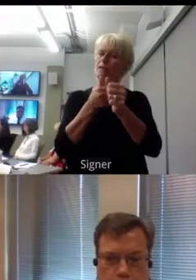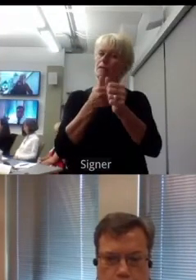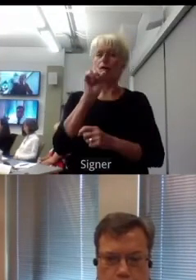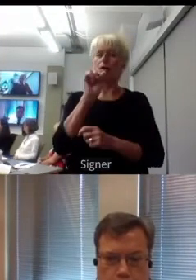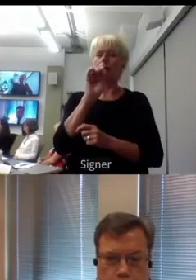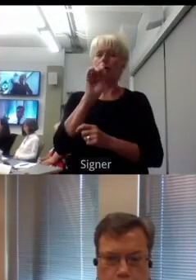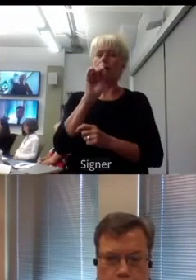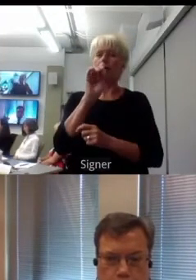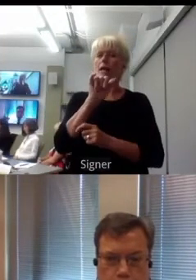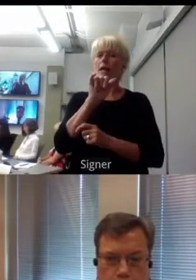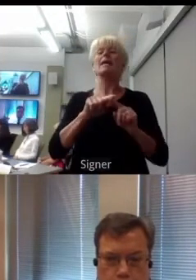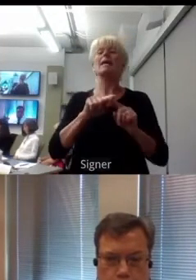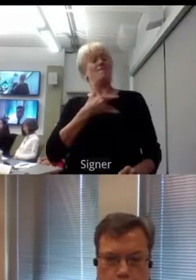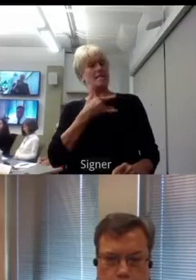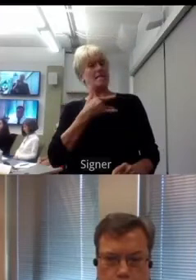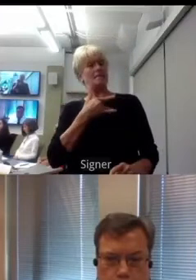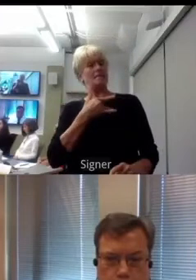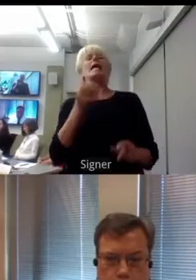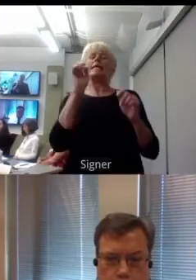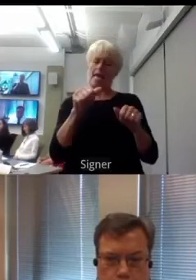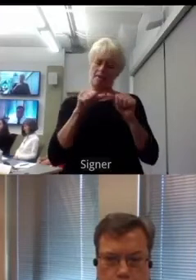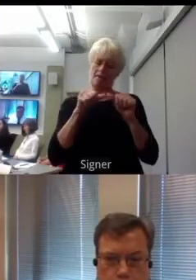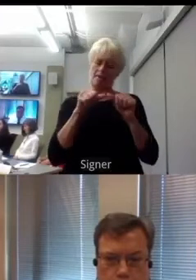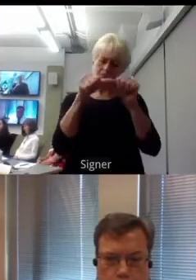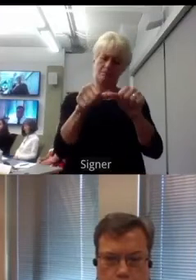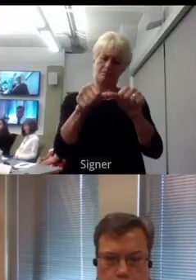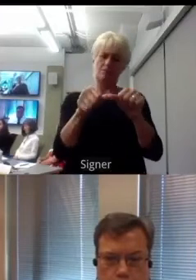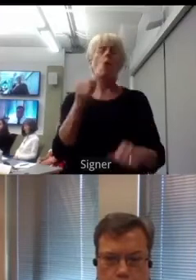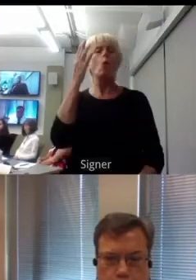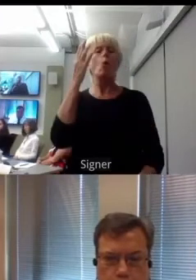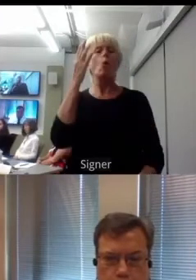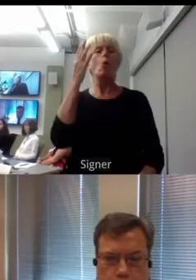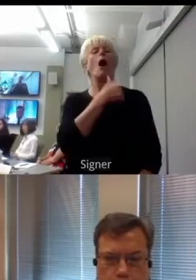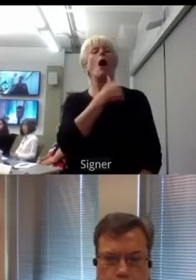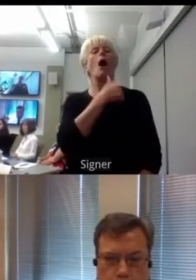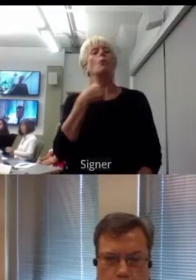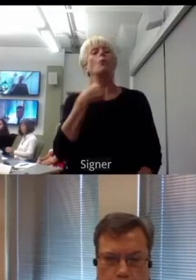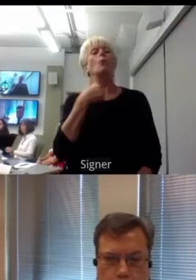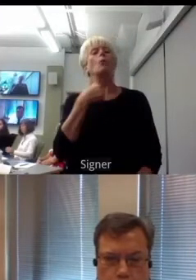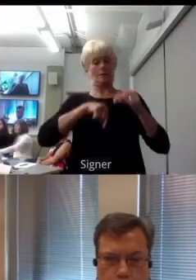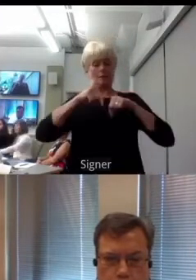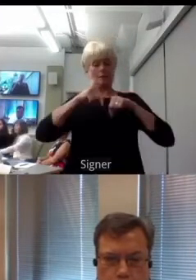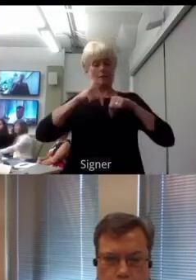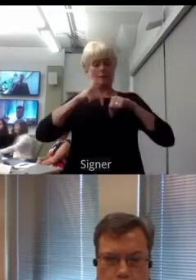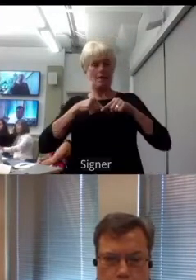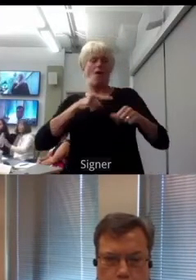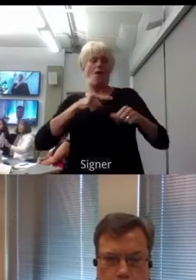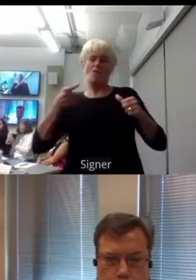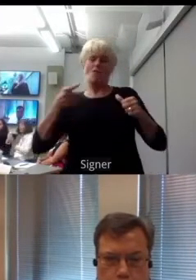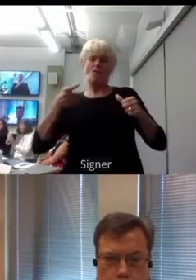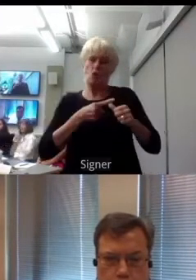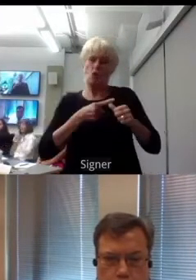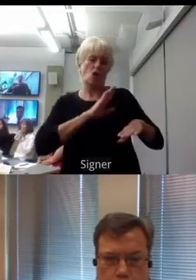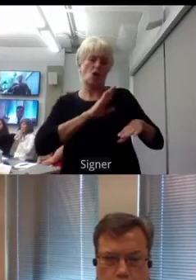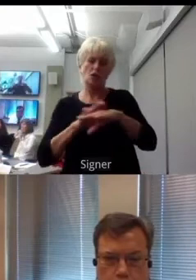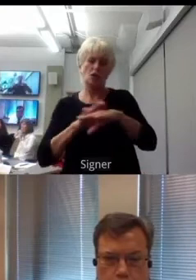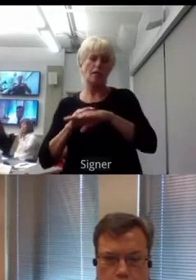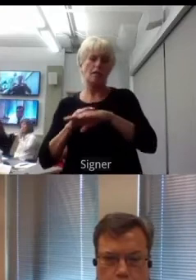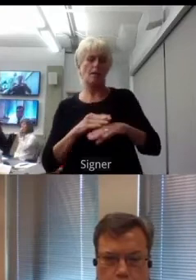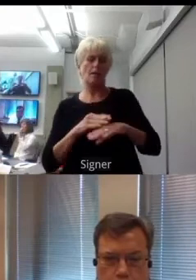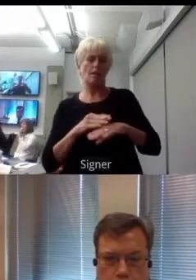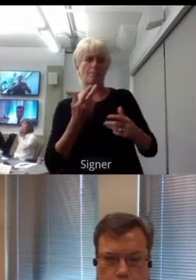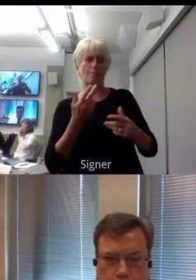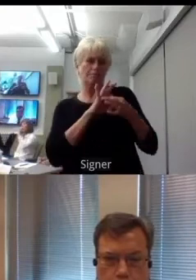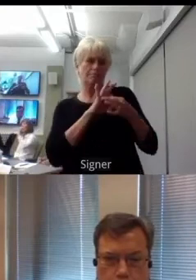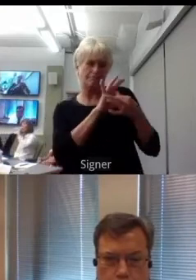did a lot of consultation, we built public support, and we critically built the support of the private sector. So that I